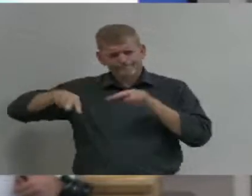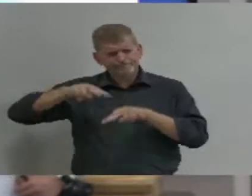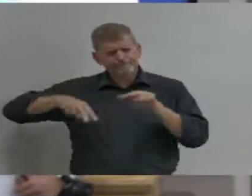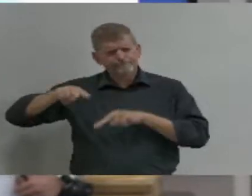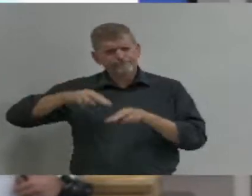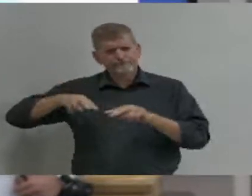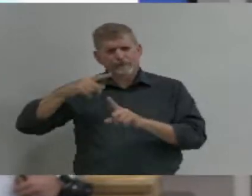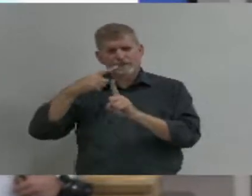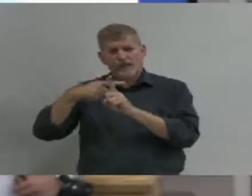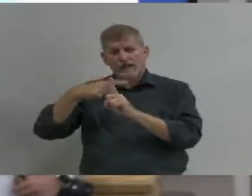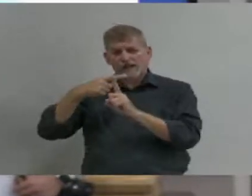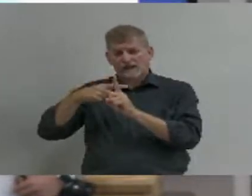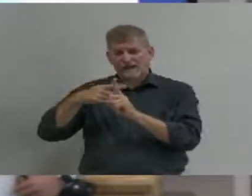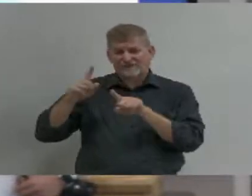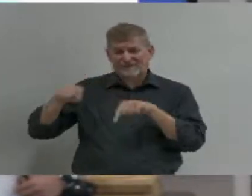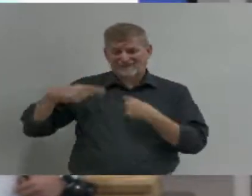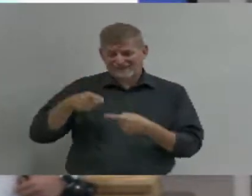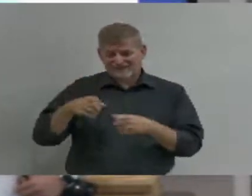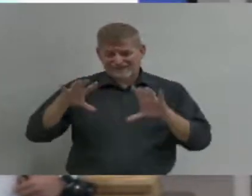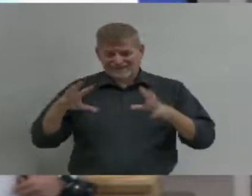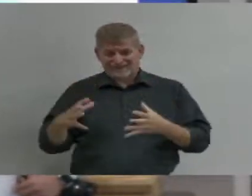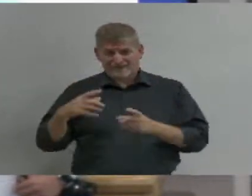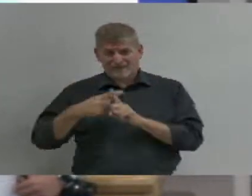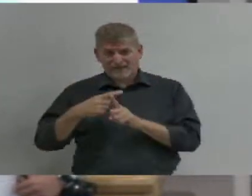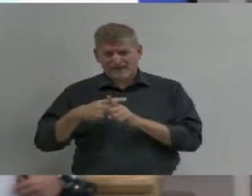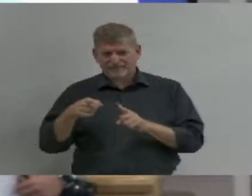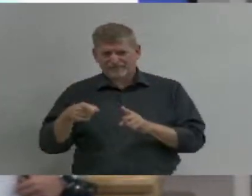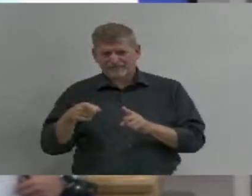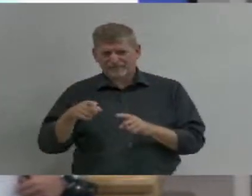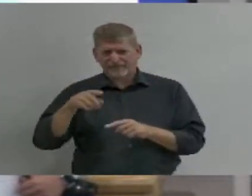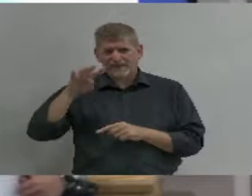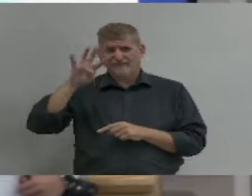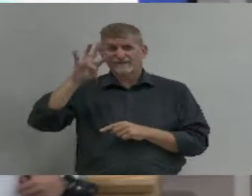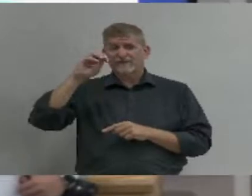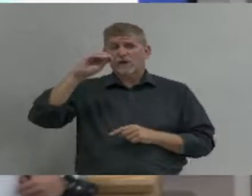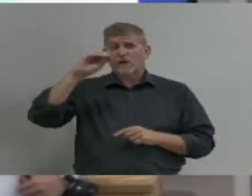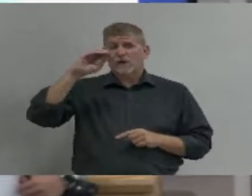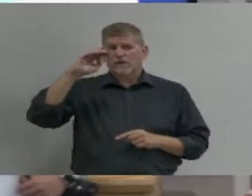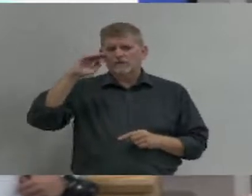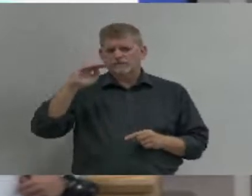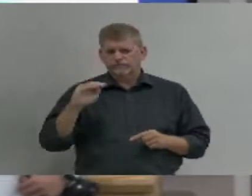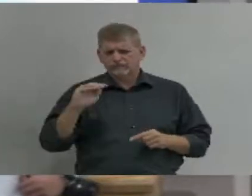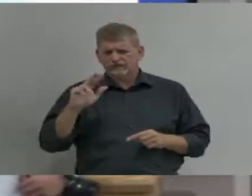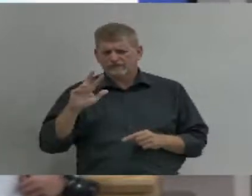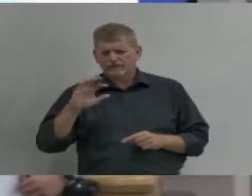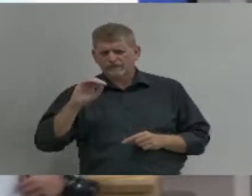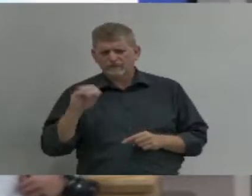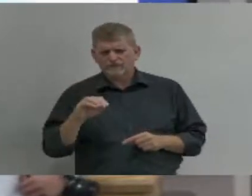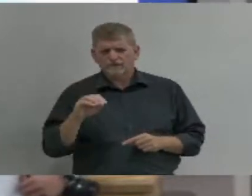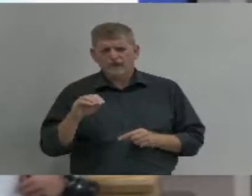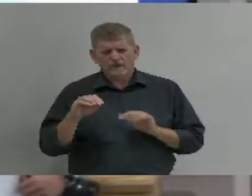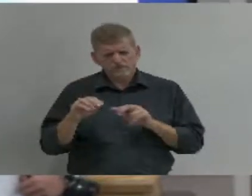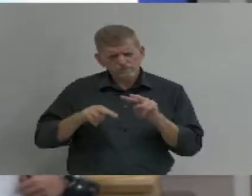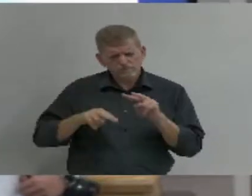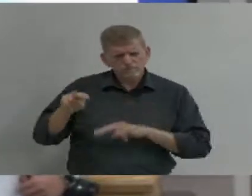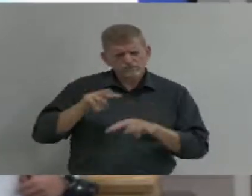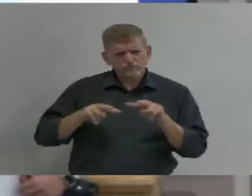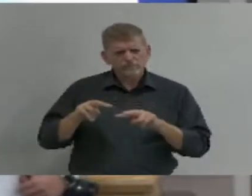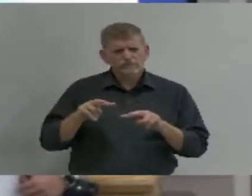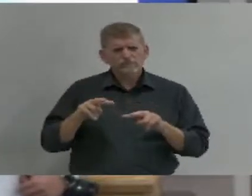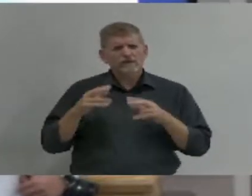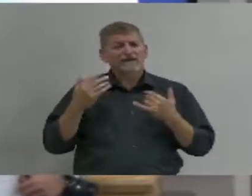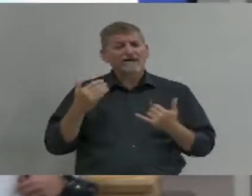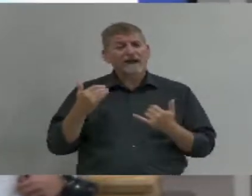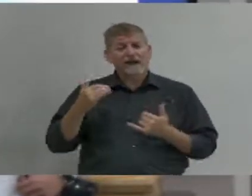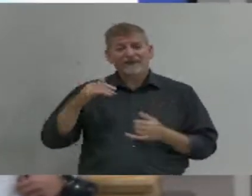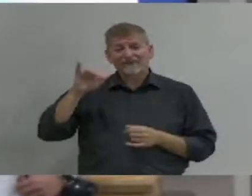positive, and changing that threshold from 40 to 35, 90% of the people would not have tested positive. So do any